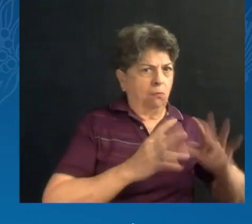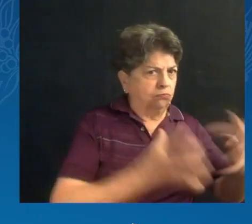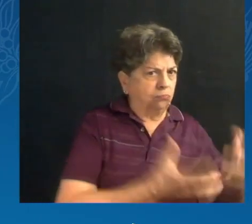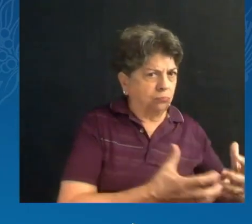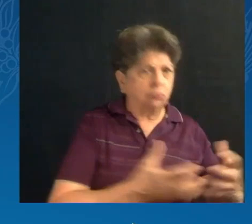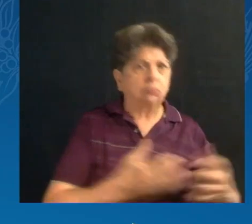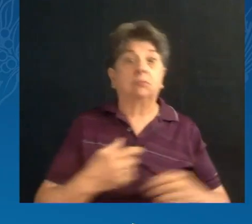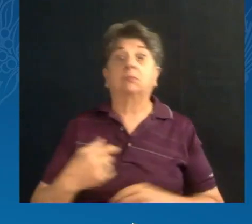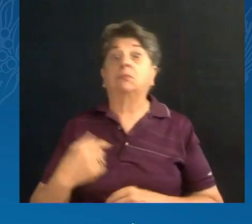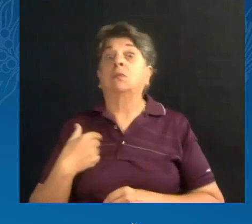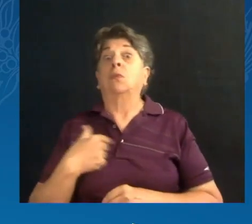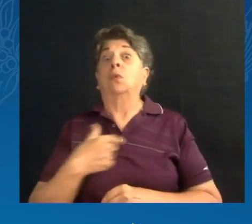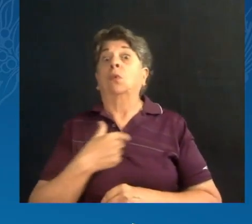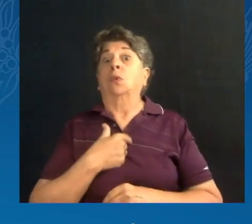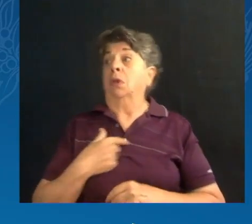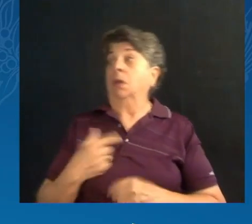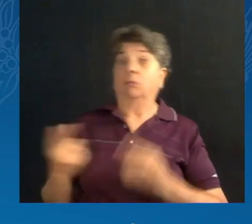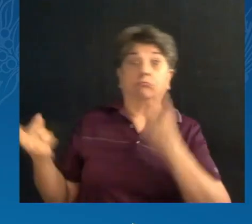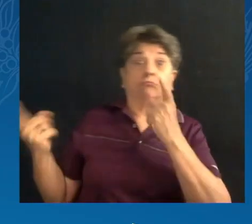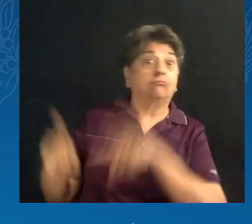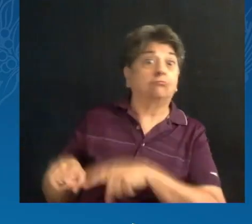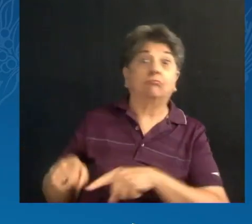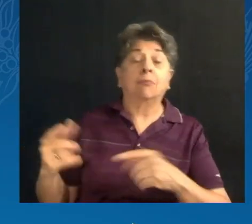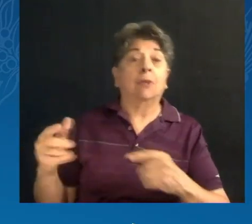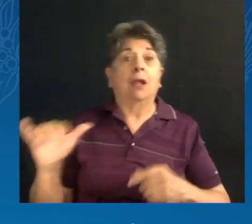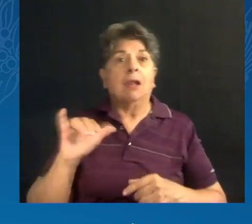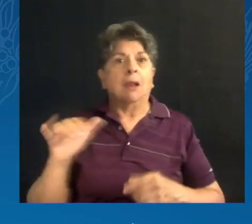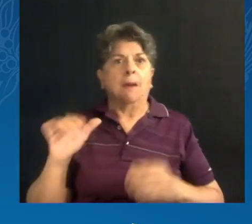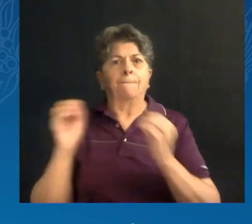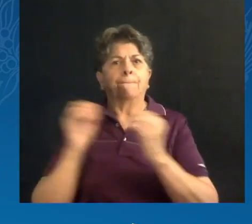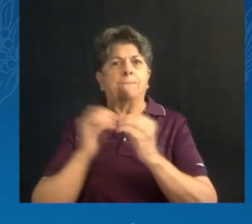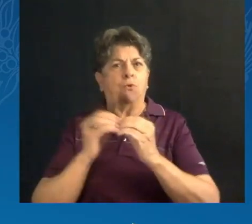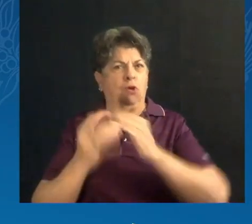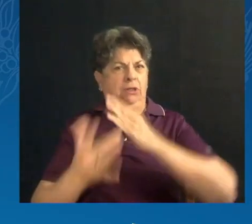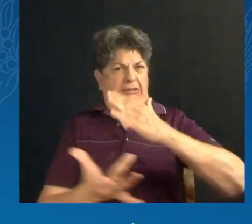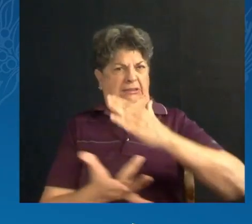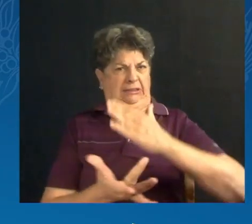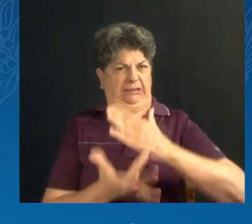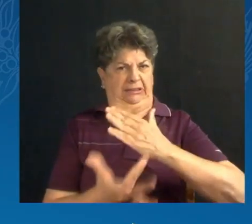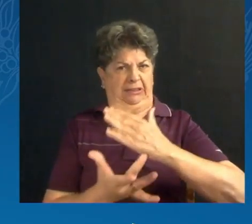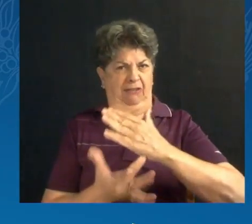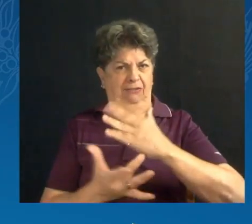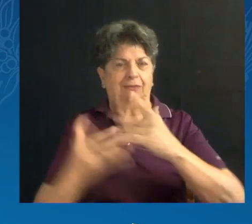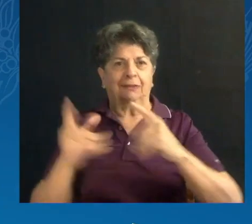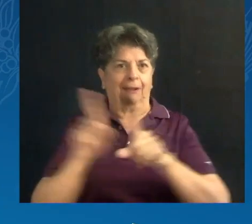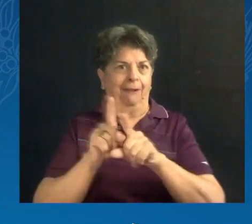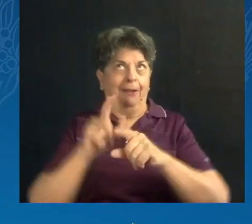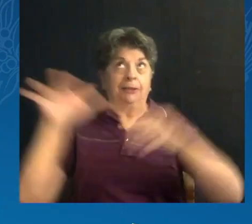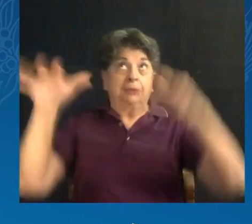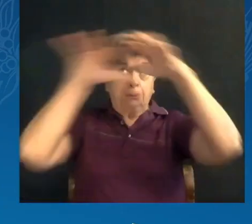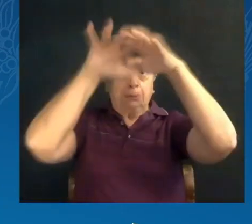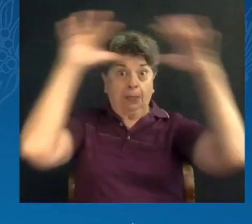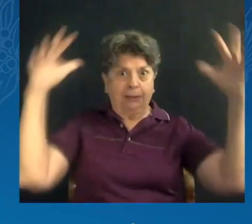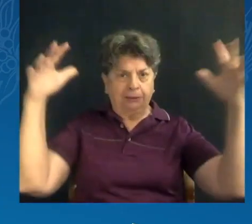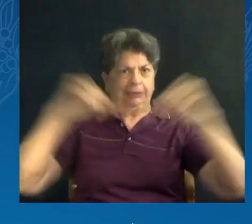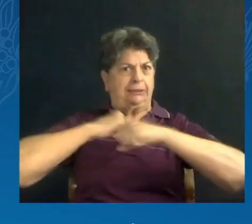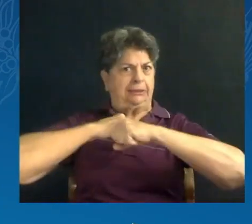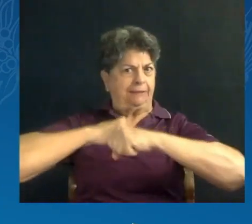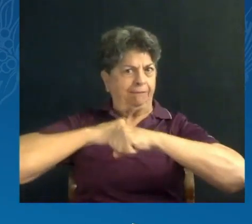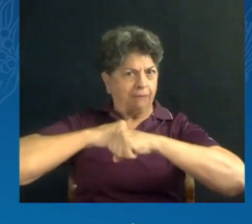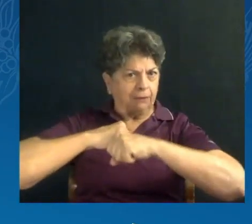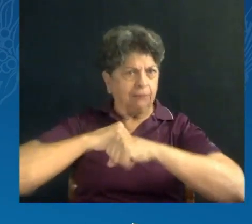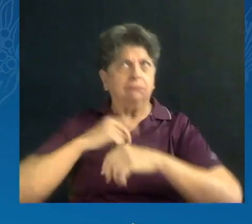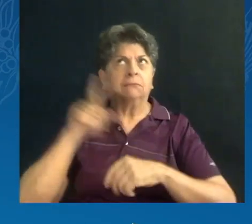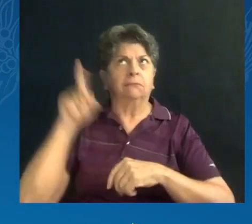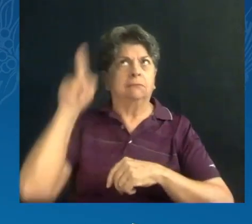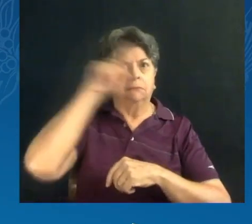space and AI, and share our insights about global issues such as climate change and